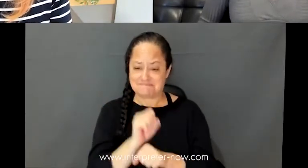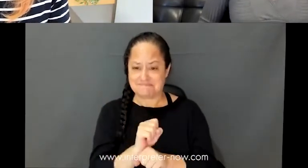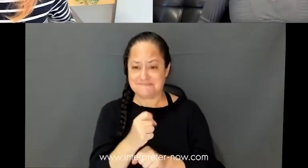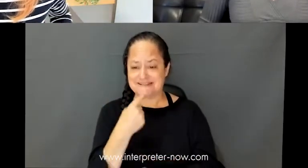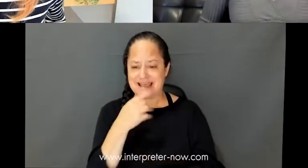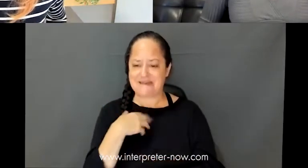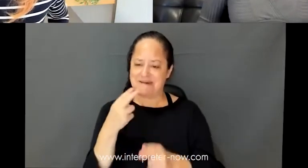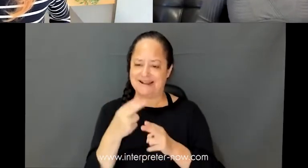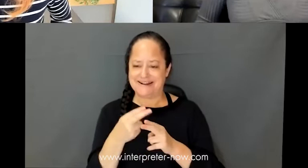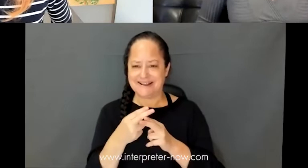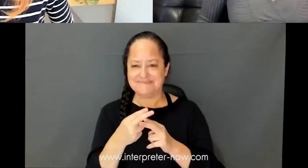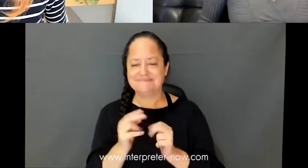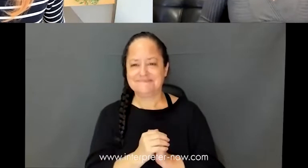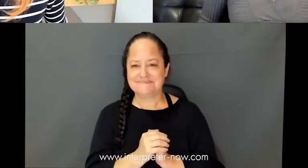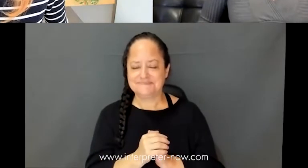name, right?